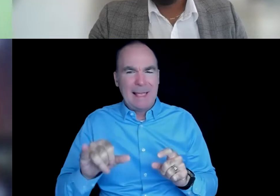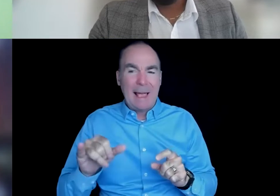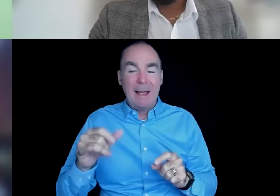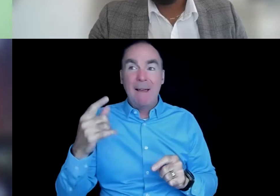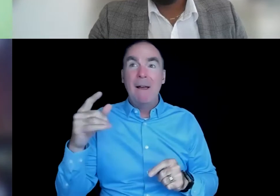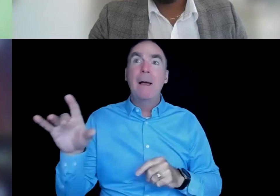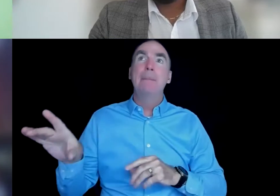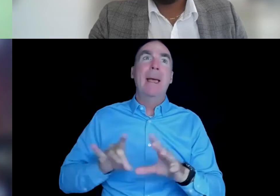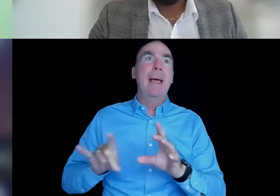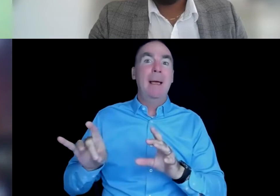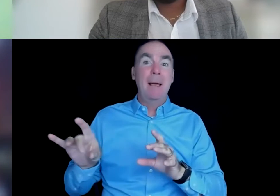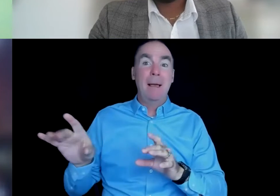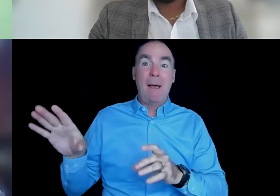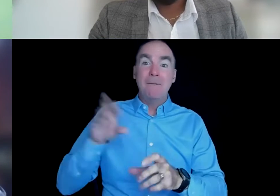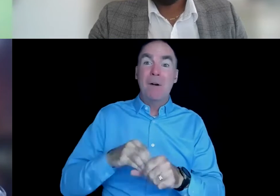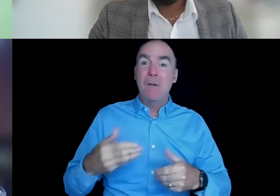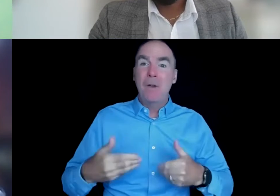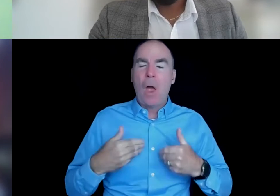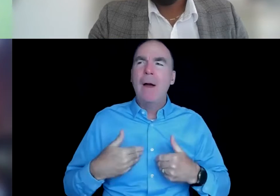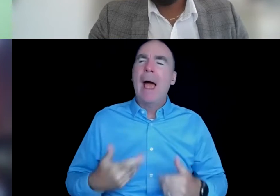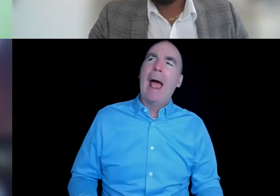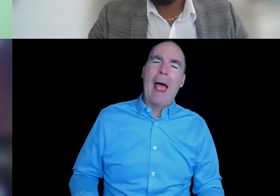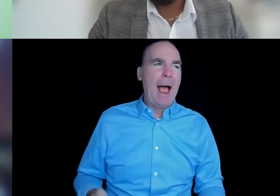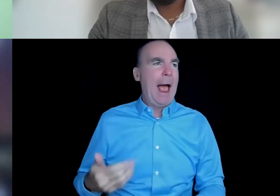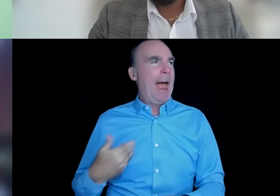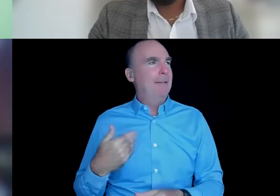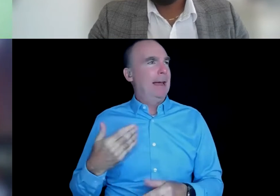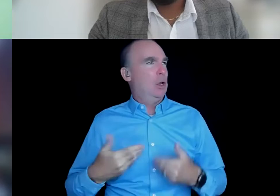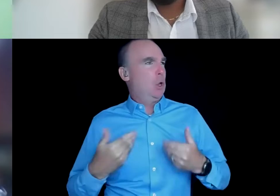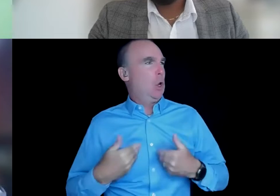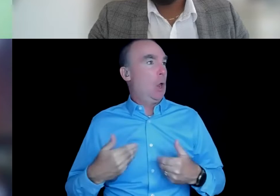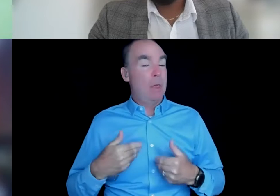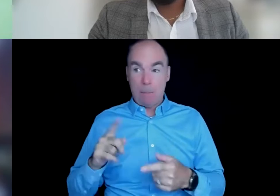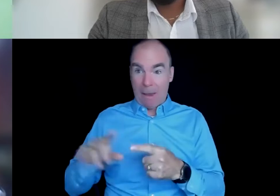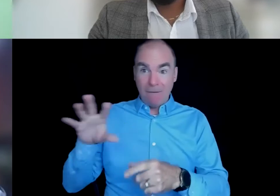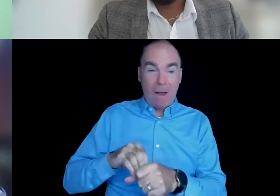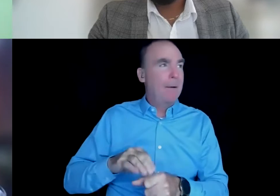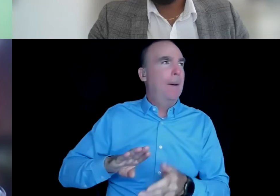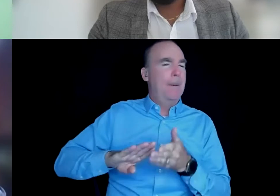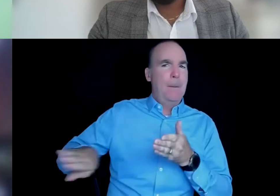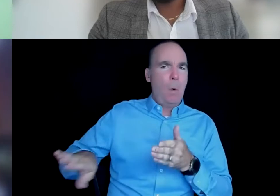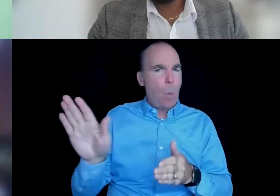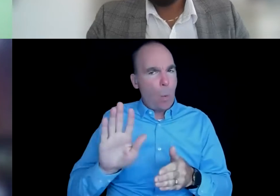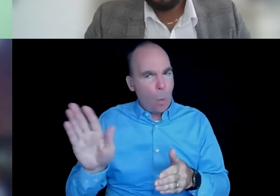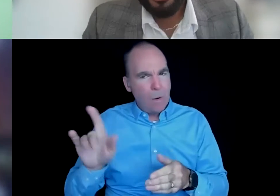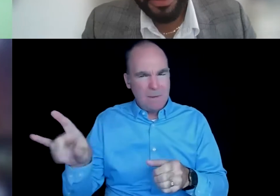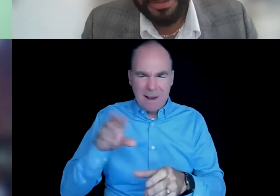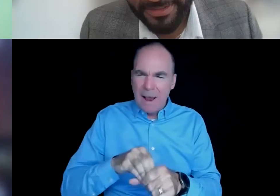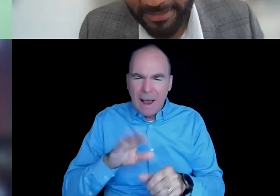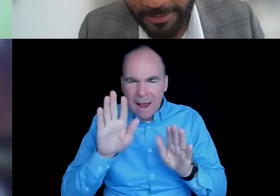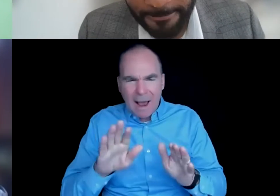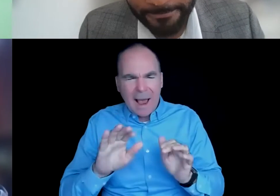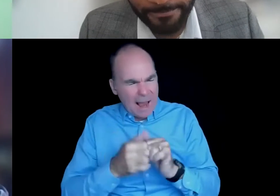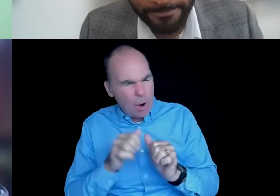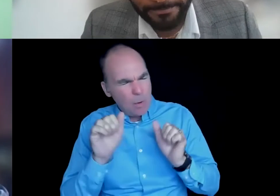that we genuinely hear. I mean, how do you hold us accountable, Tevin, to really hearing and taking on board these recommendations? Sorry, can you repeat your